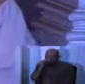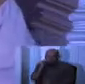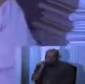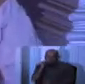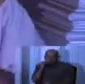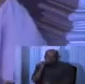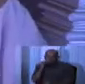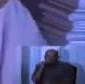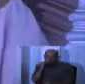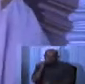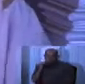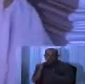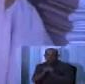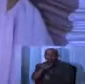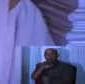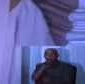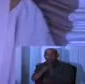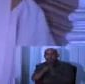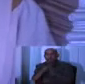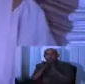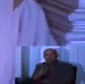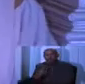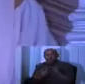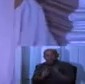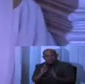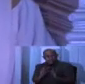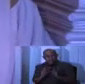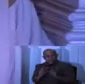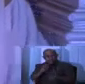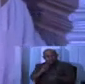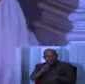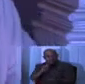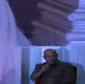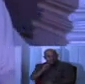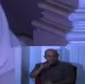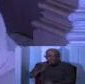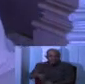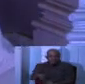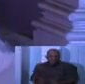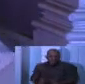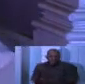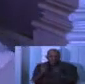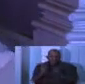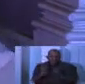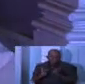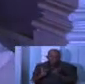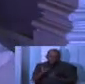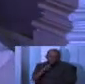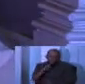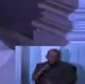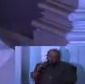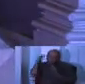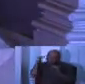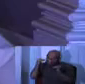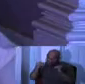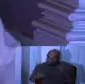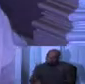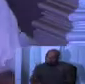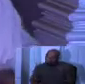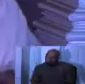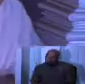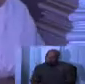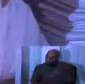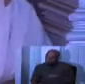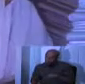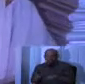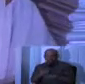with our African-American contingent of our congregation, you have not yet lived. So we sincerely hope that you will want to come and